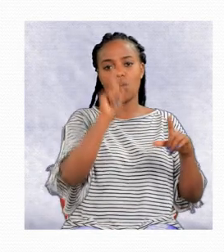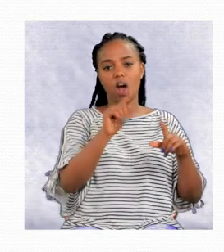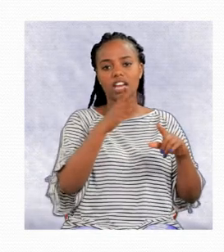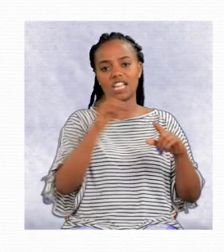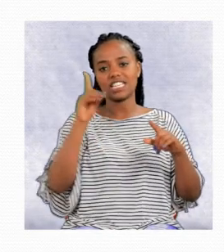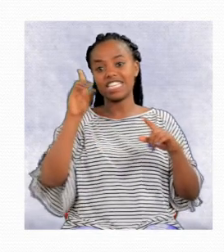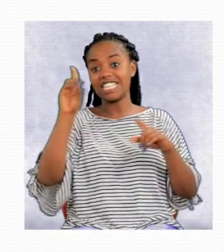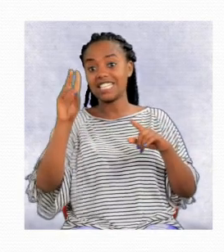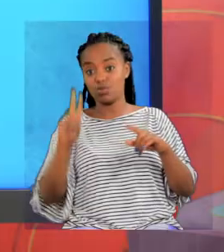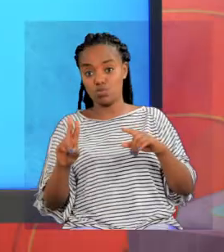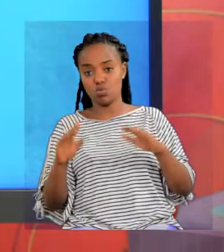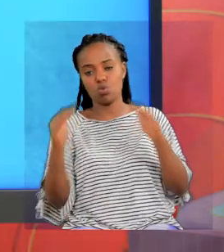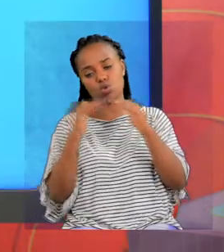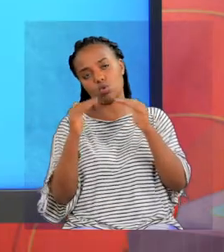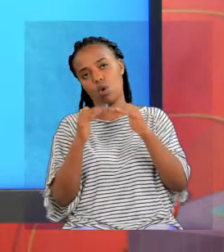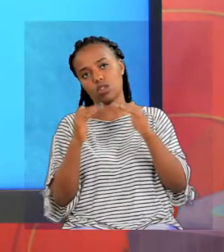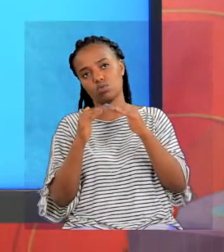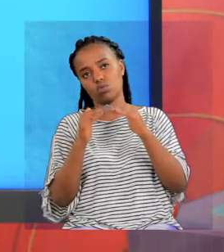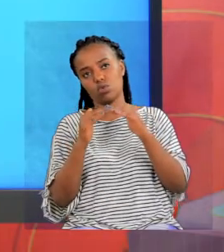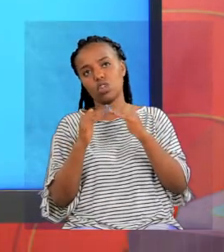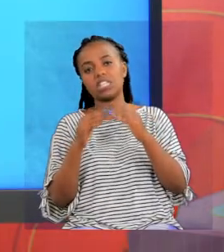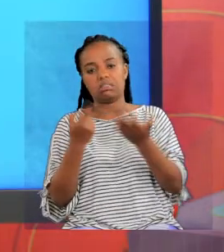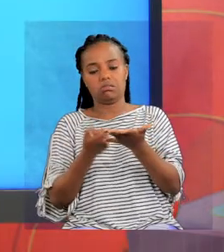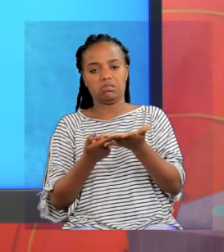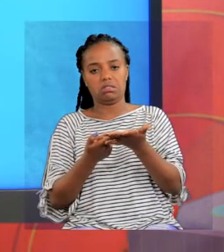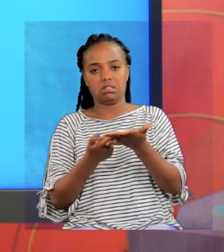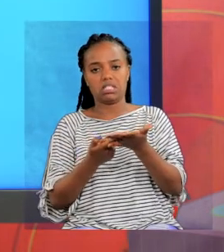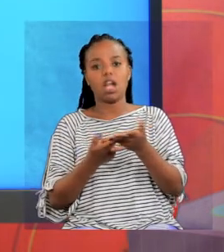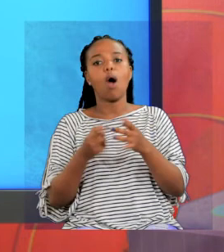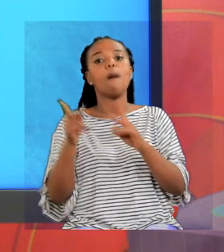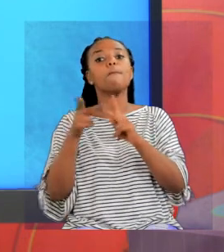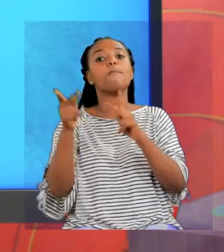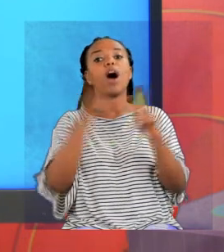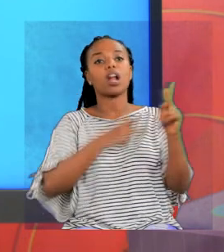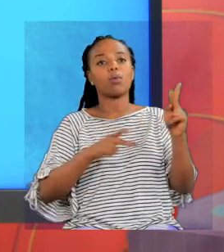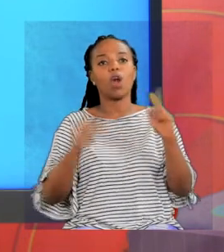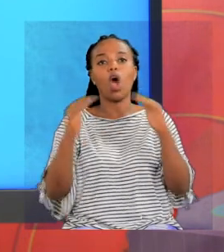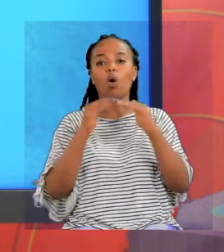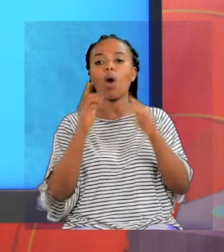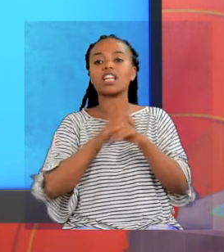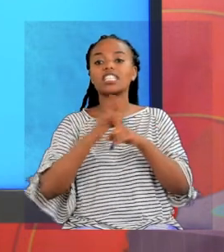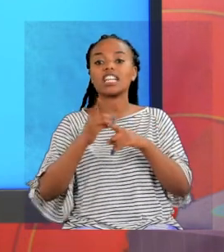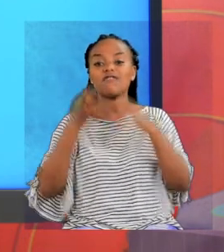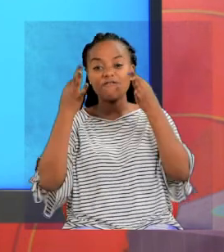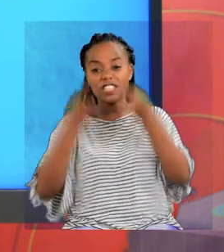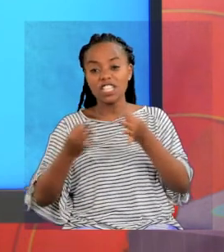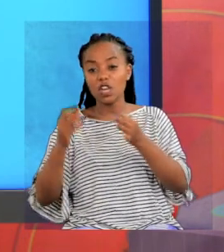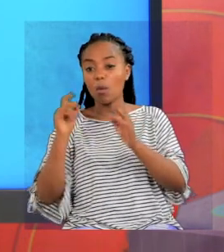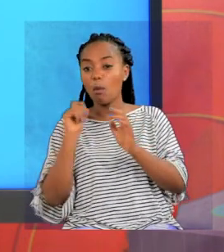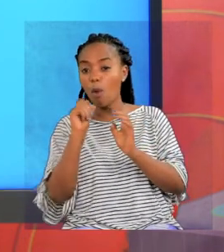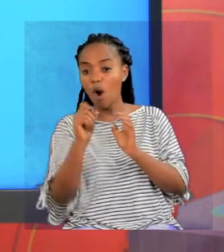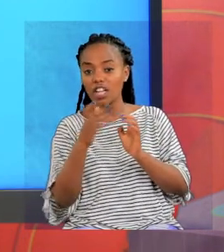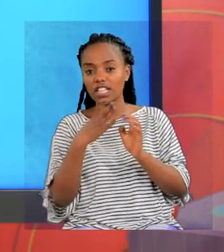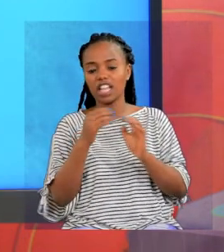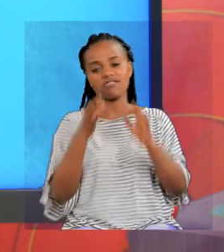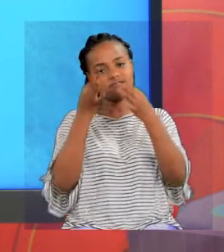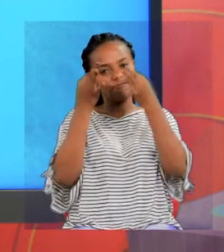of parabola. It's a locus of a point which is at equal distance from the fixed point, focus, and a fixed